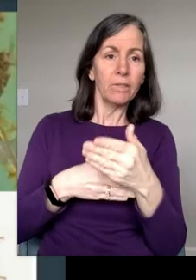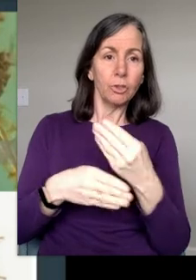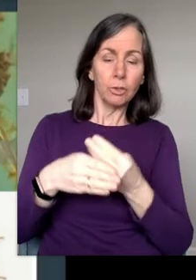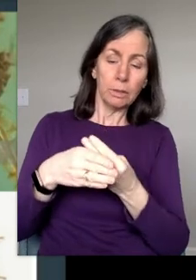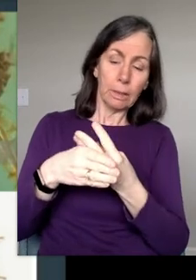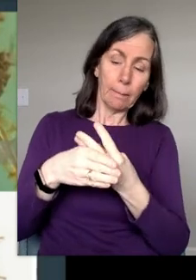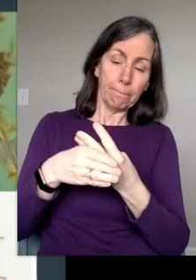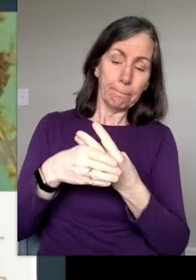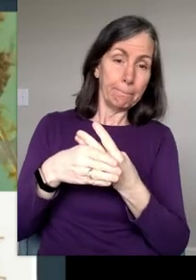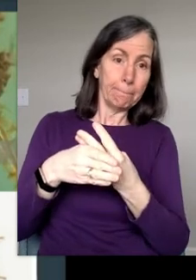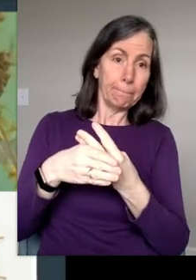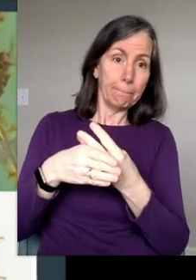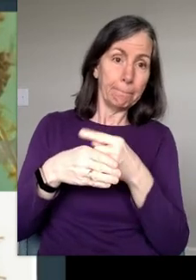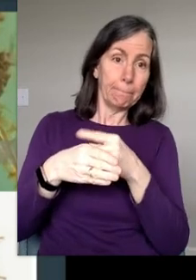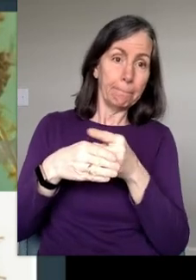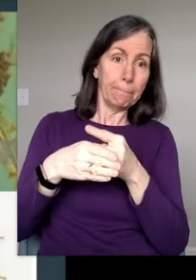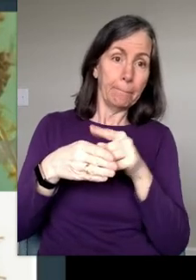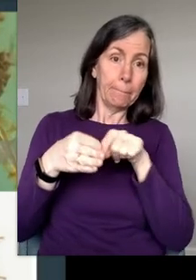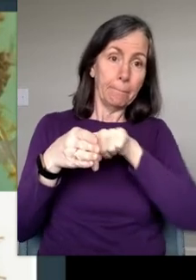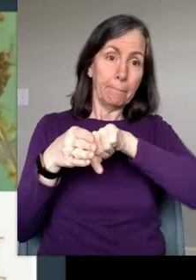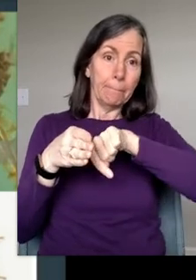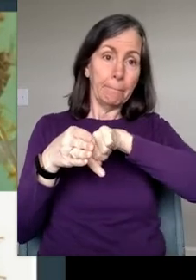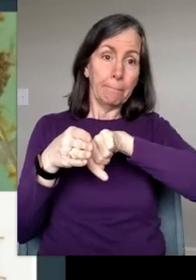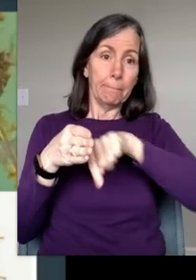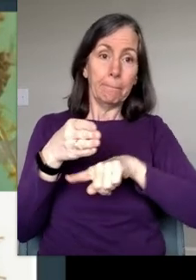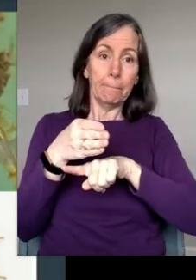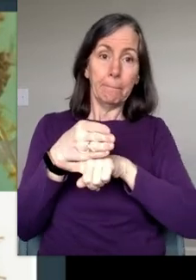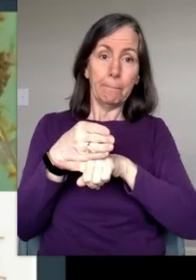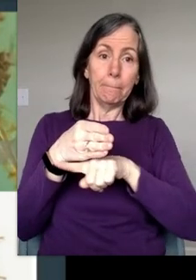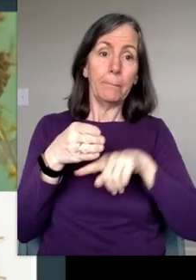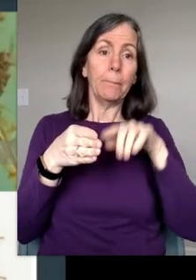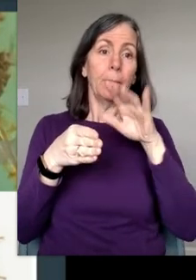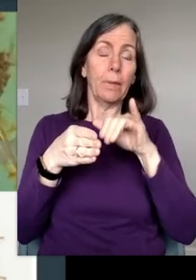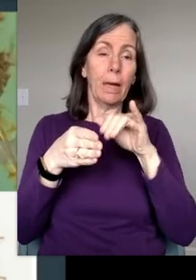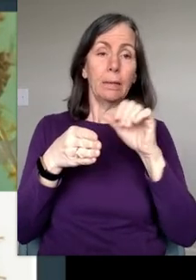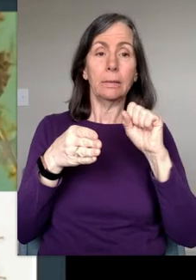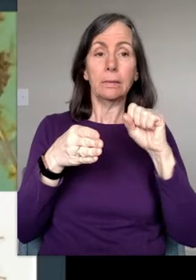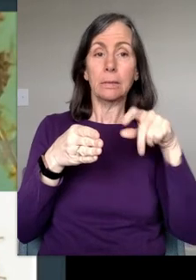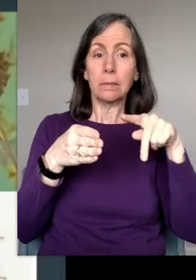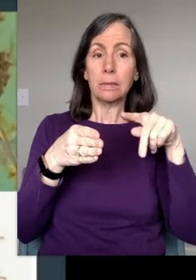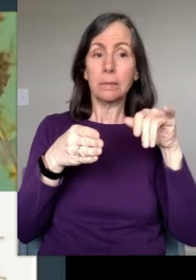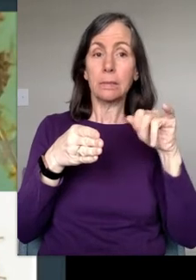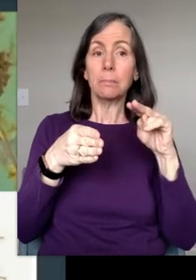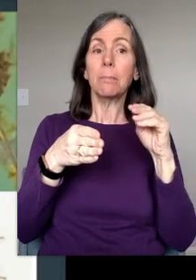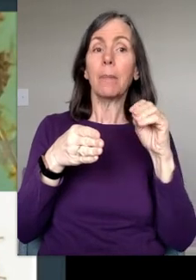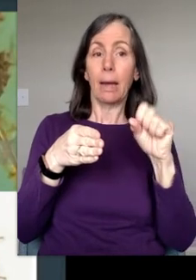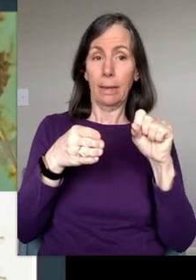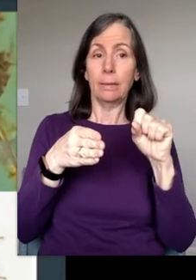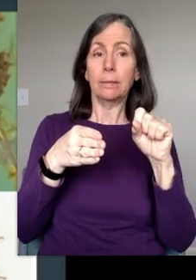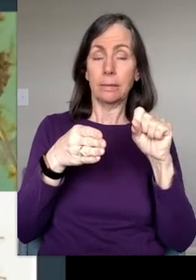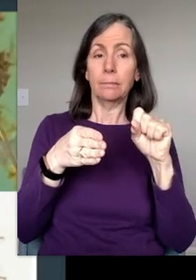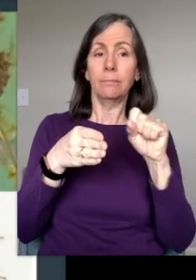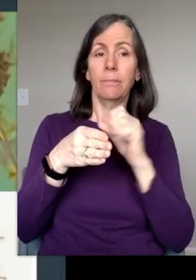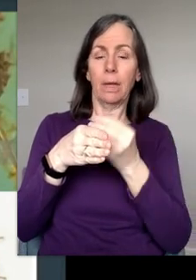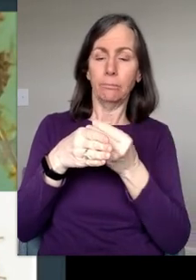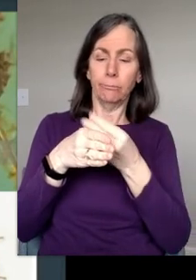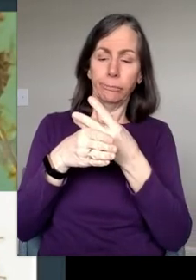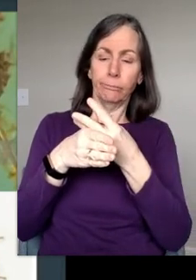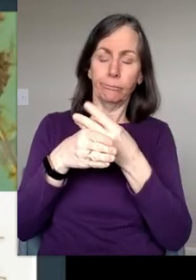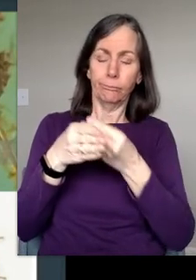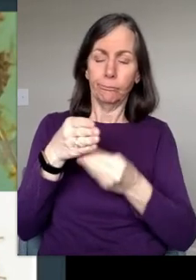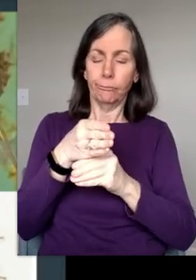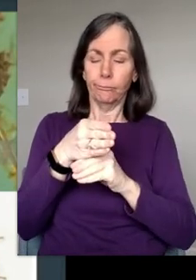fish's back and on the bottom of the fish's belly are spines. They're things that stick out. And what